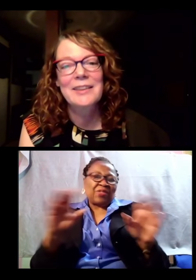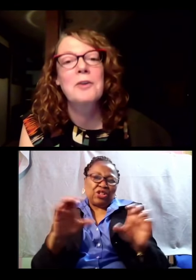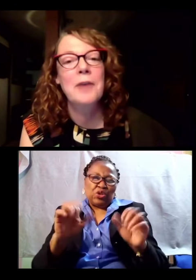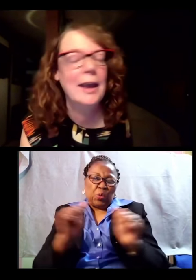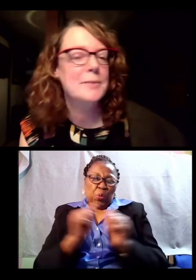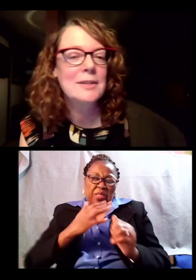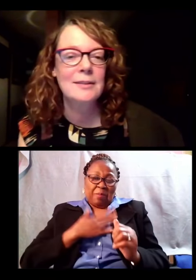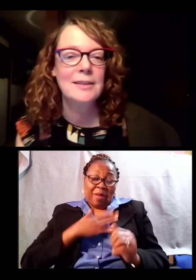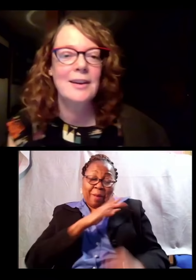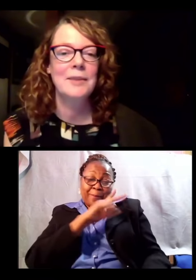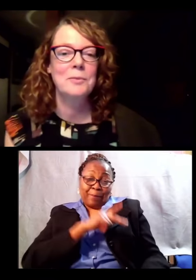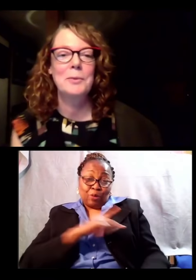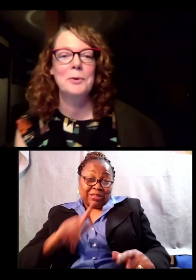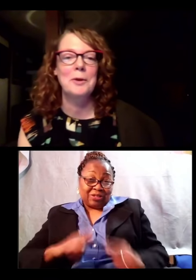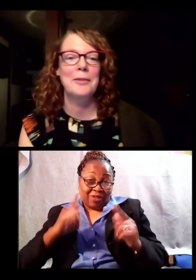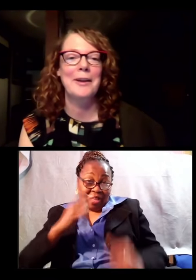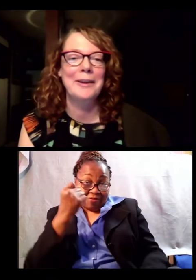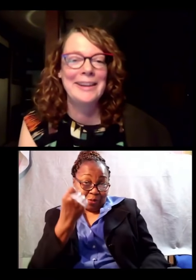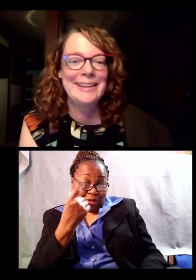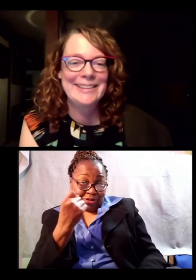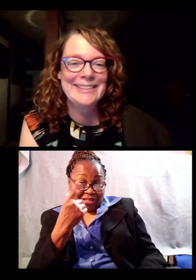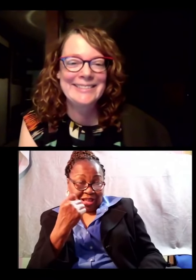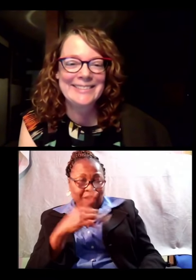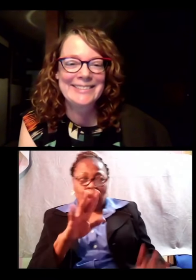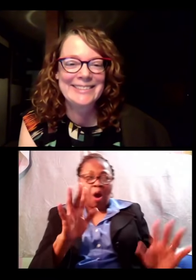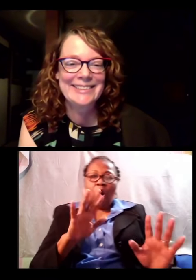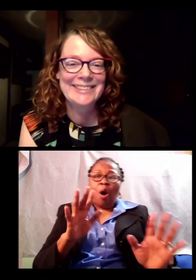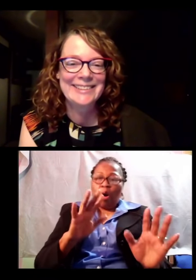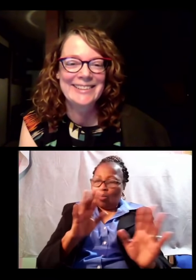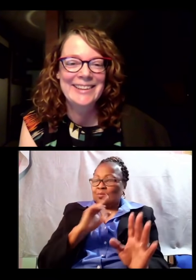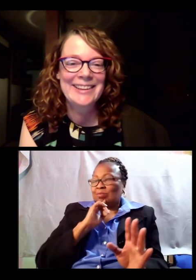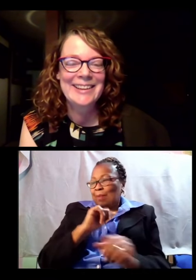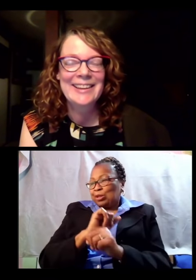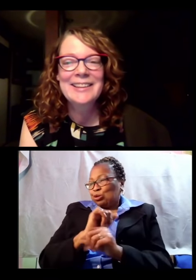understand. Hey, absolutely not. We won't go there.